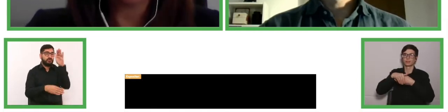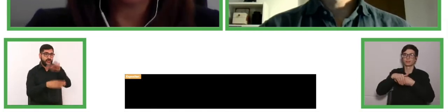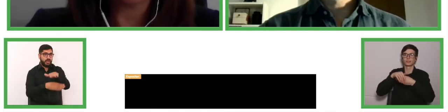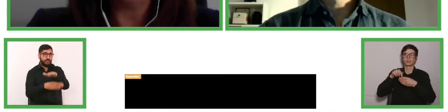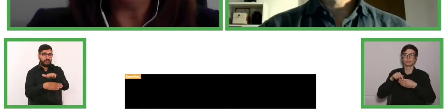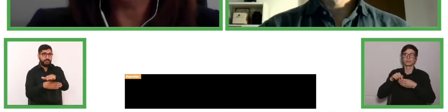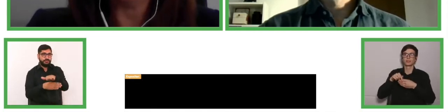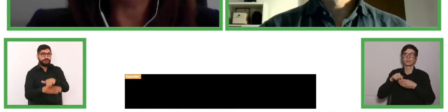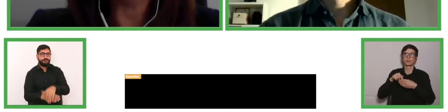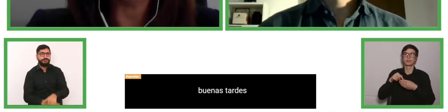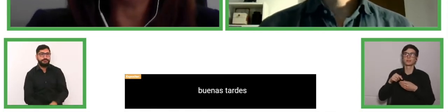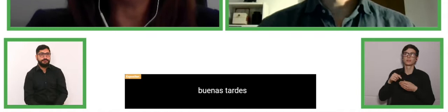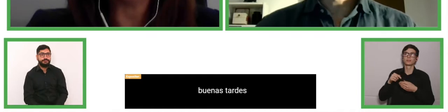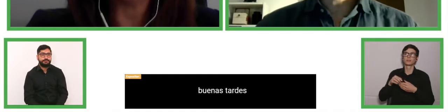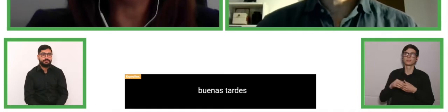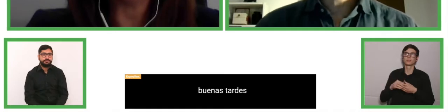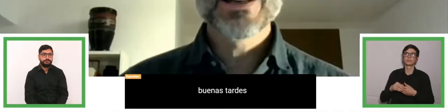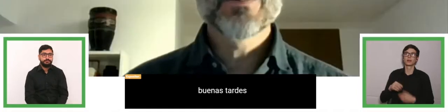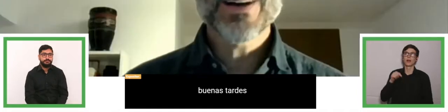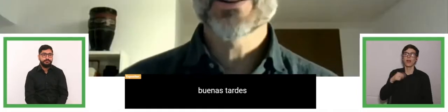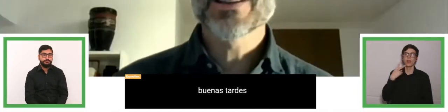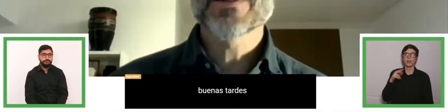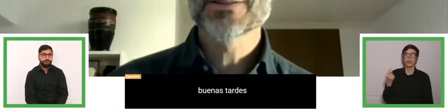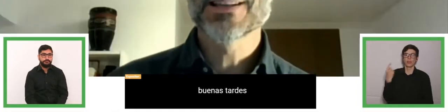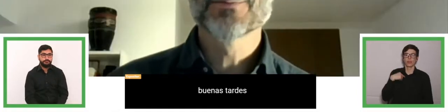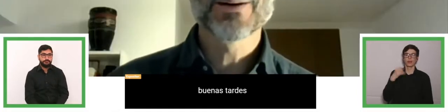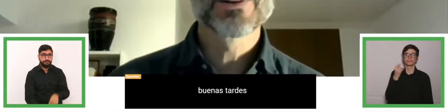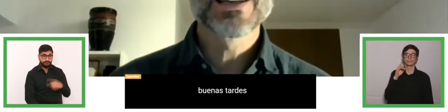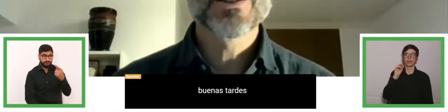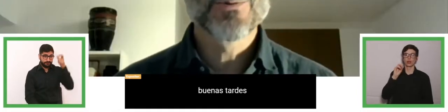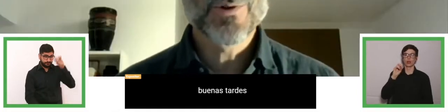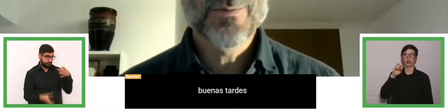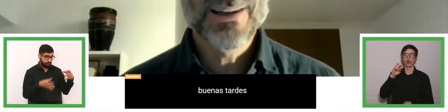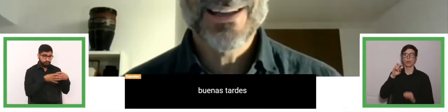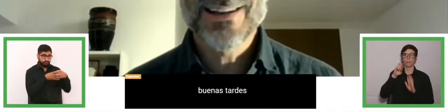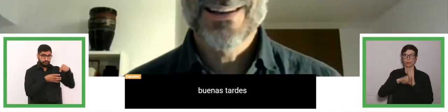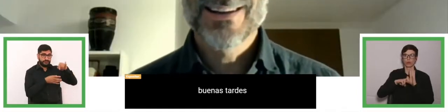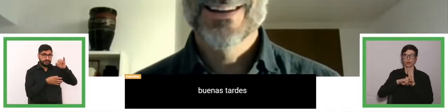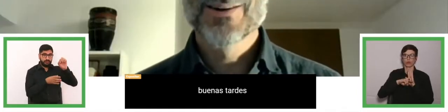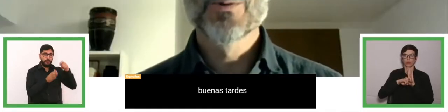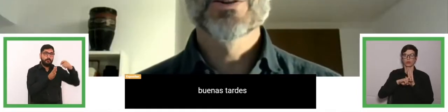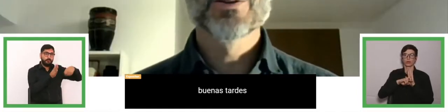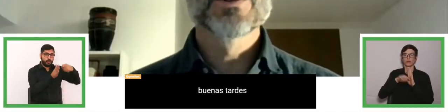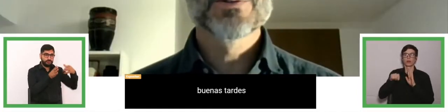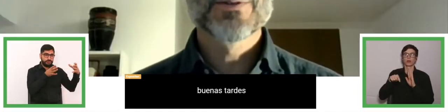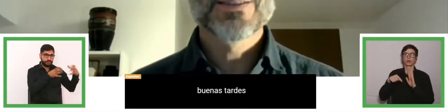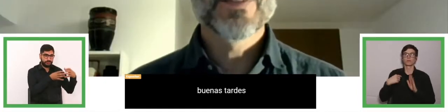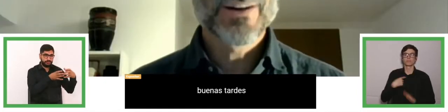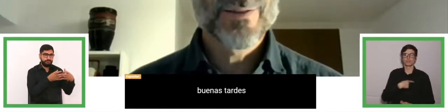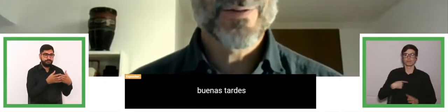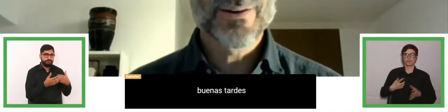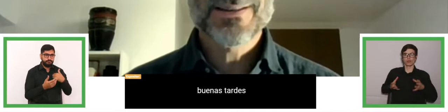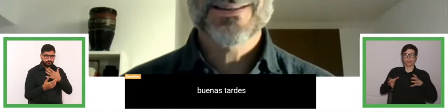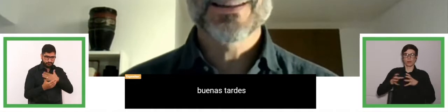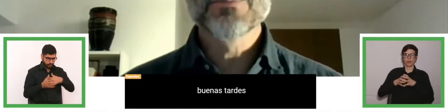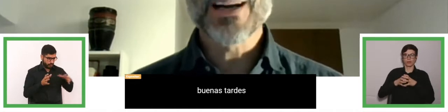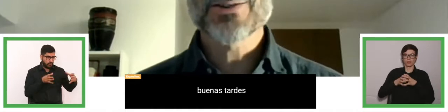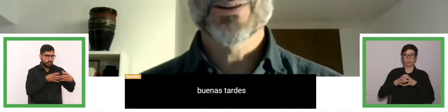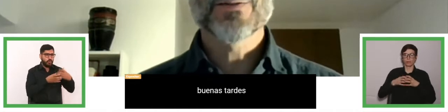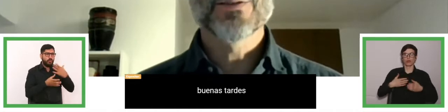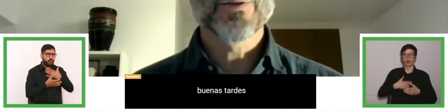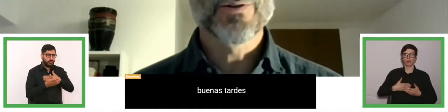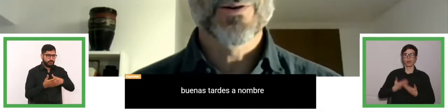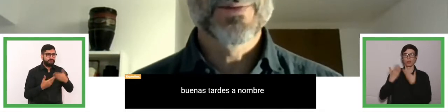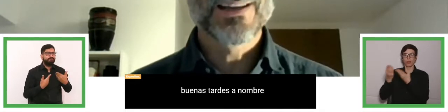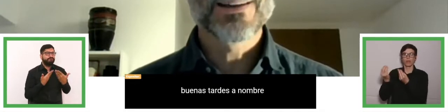On behalf of the whole Zero Project Impact Transfer team, I would like to warmly welcome you to this very first